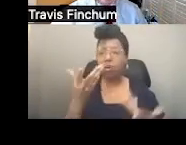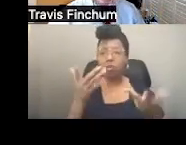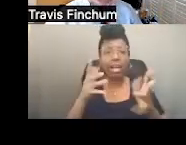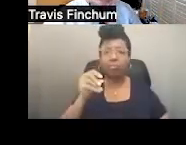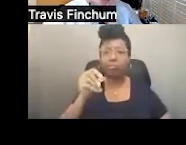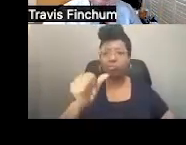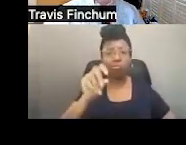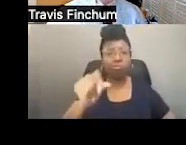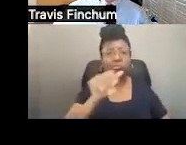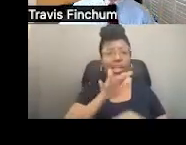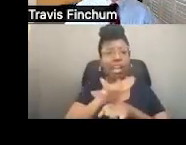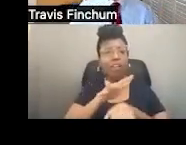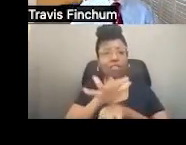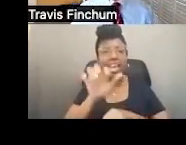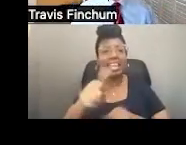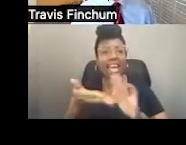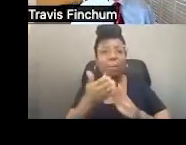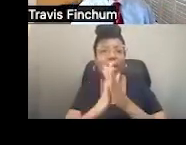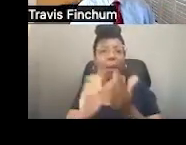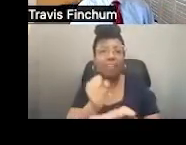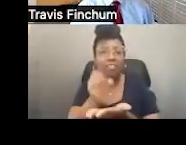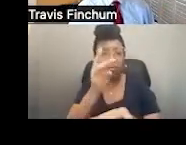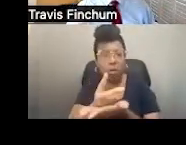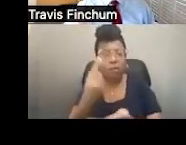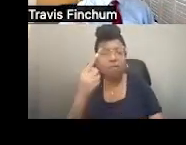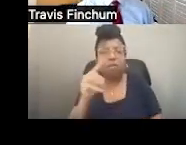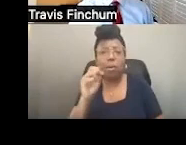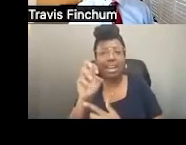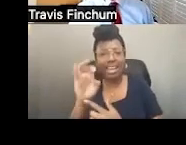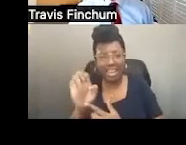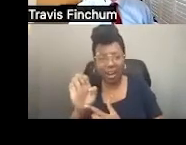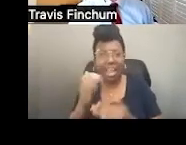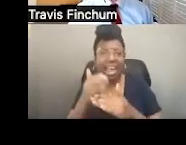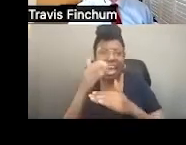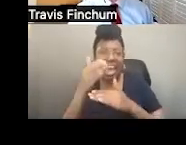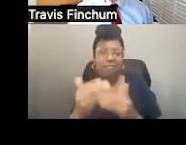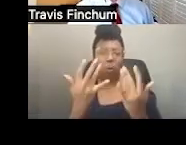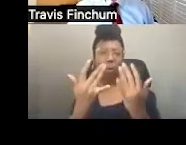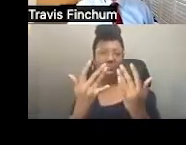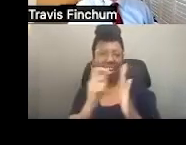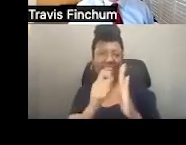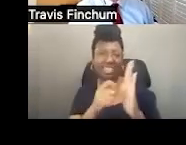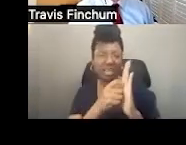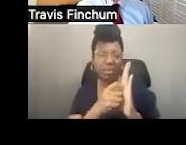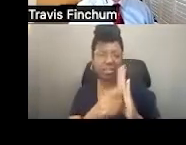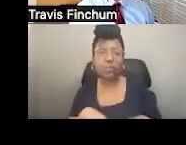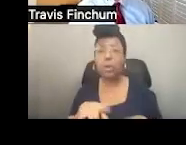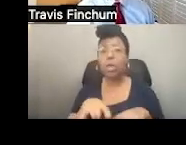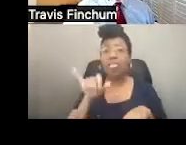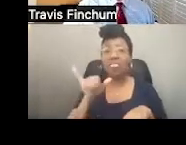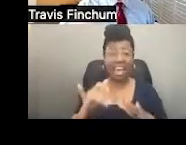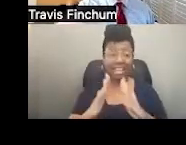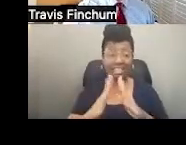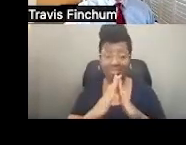system, can actually become eligible for Medicare after a statutory waiting period. The waiting period